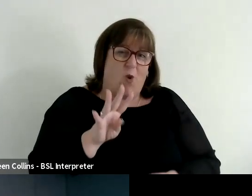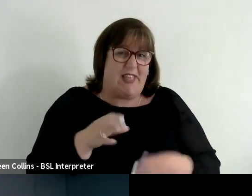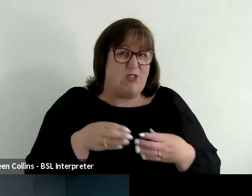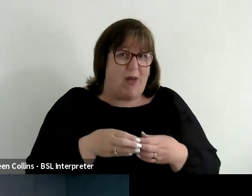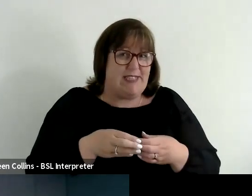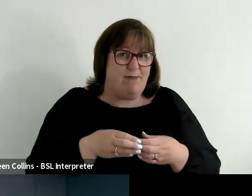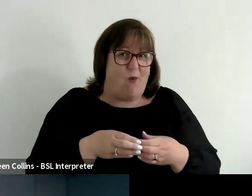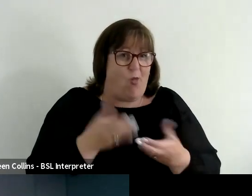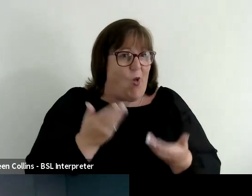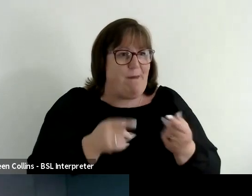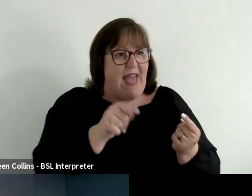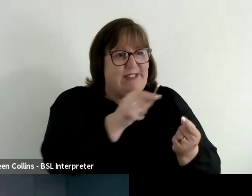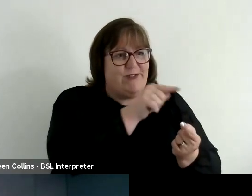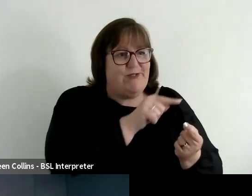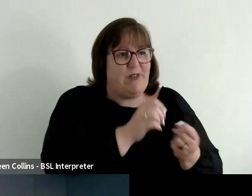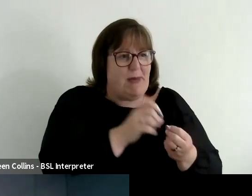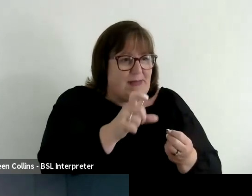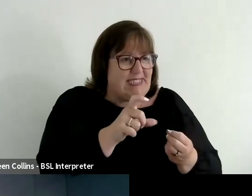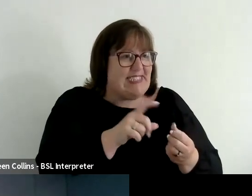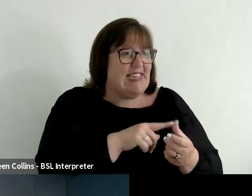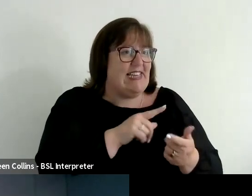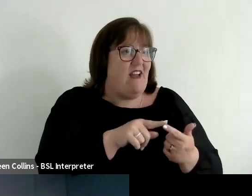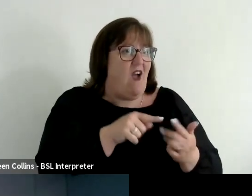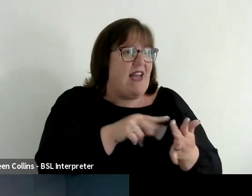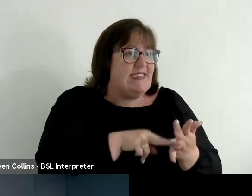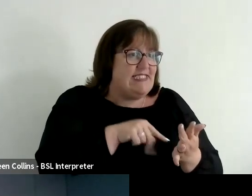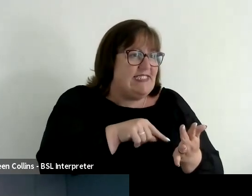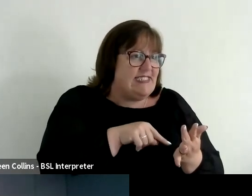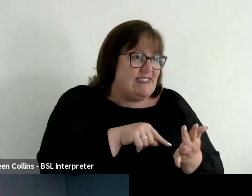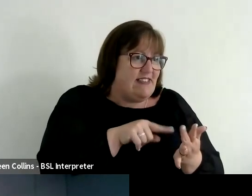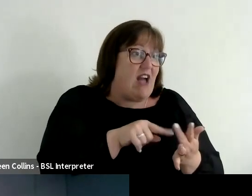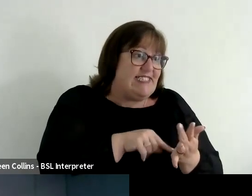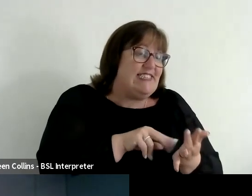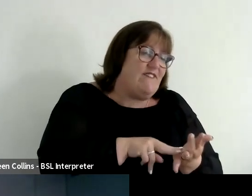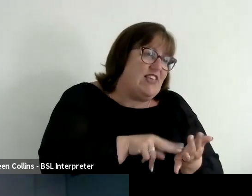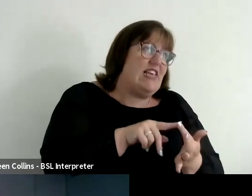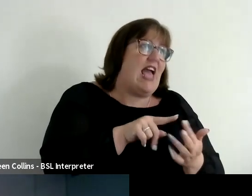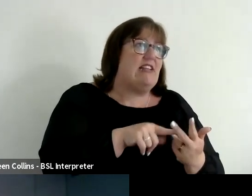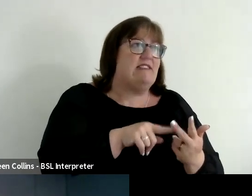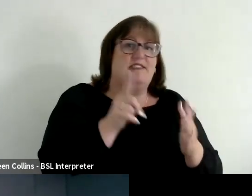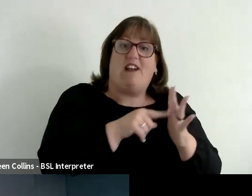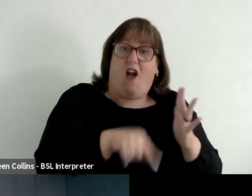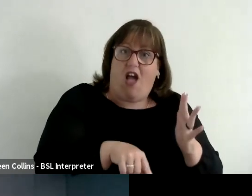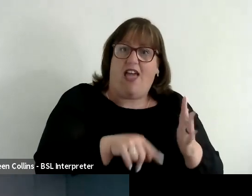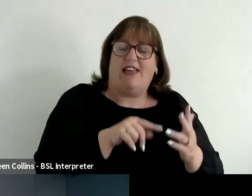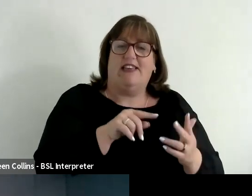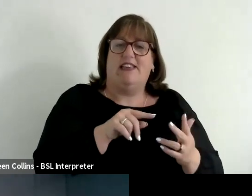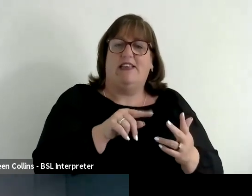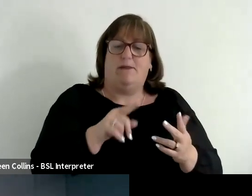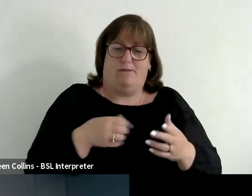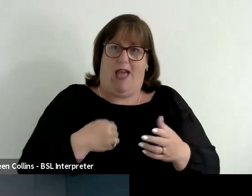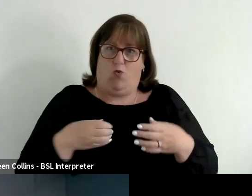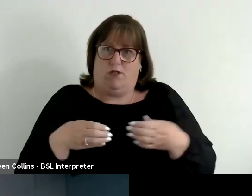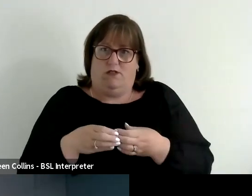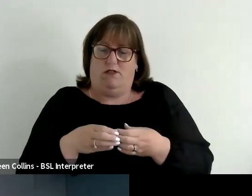and Sky, but we have a huge variety of roles and teams. So